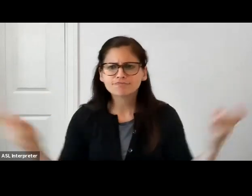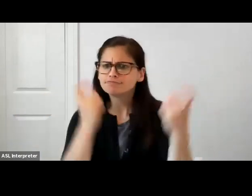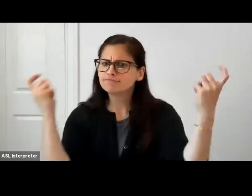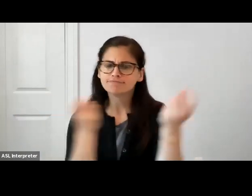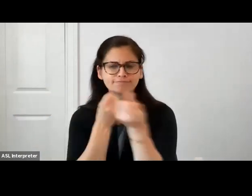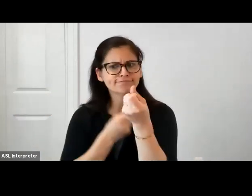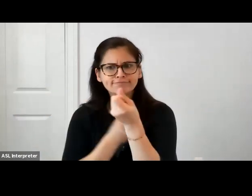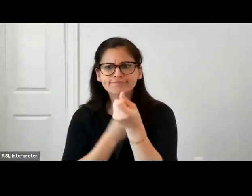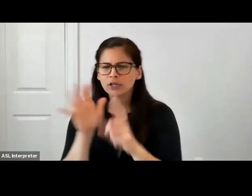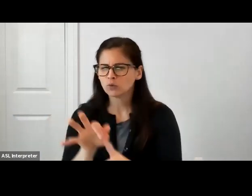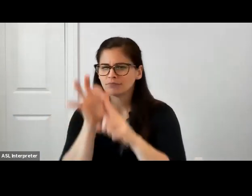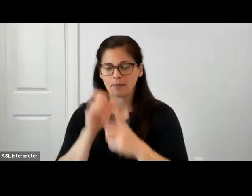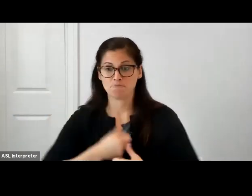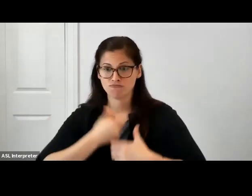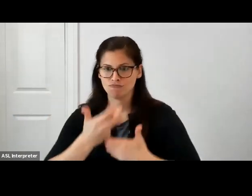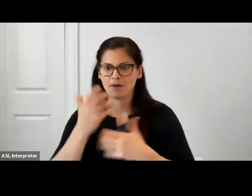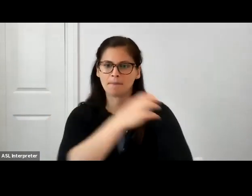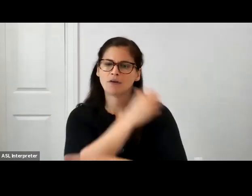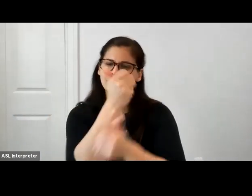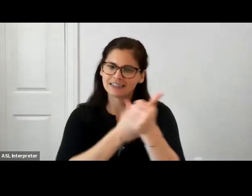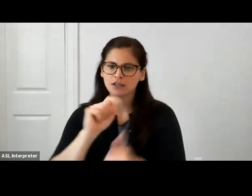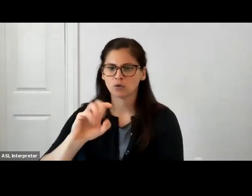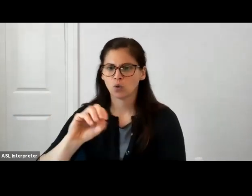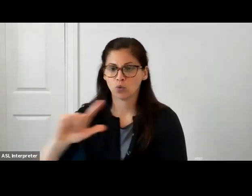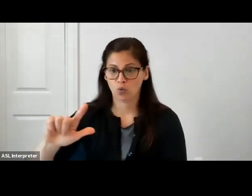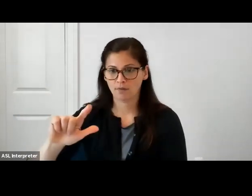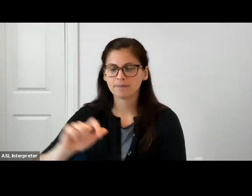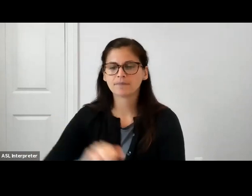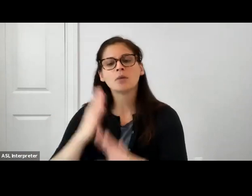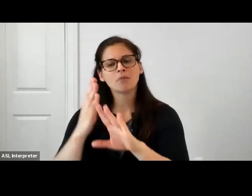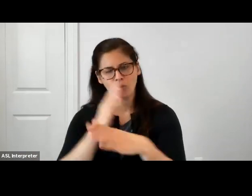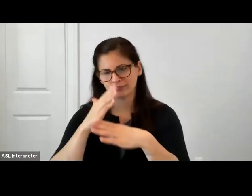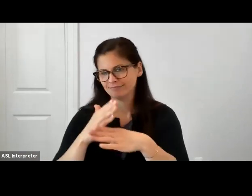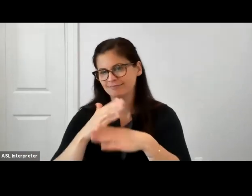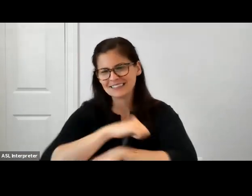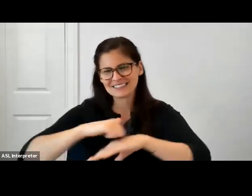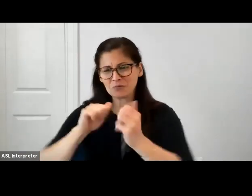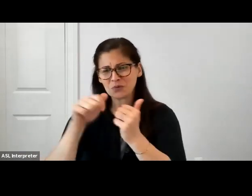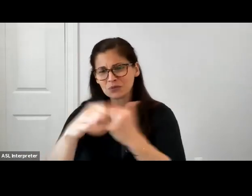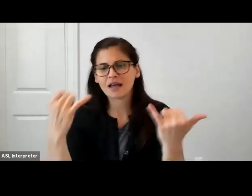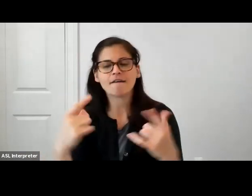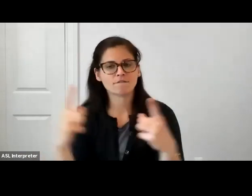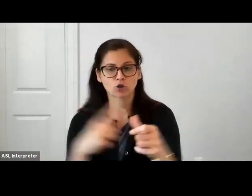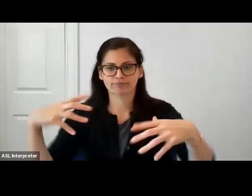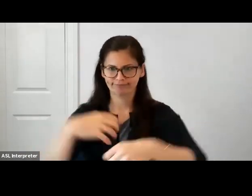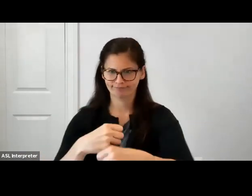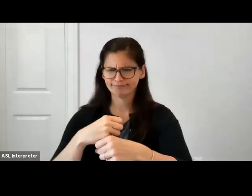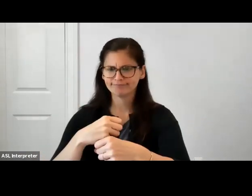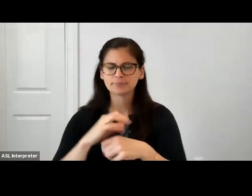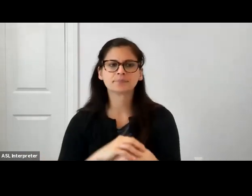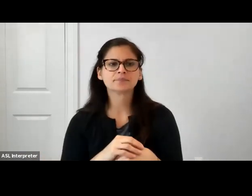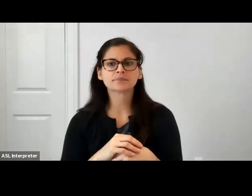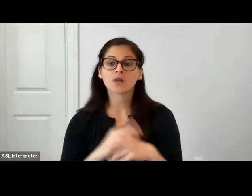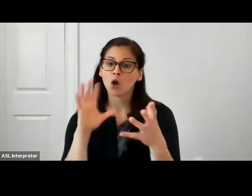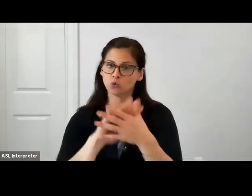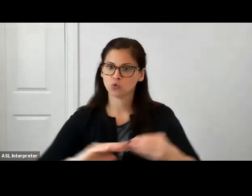unique expressive powers of each tool. So before we share our scene with you today, I'm going to give you a little summary. Our